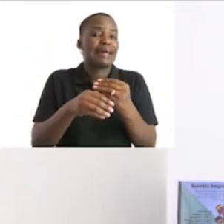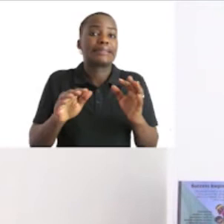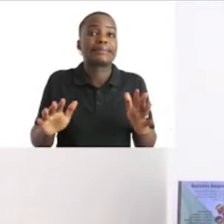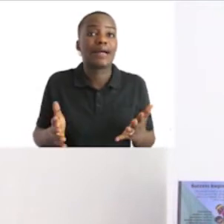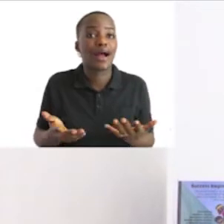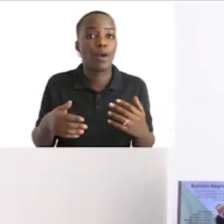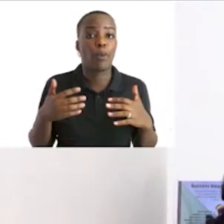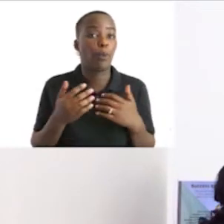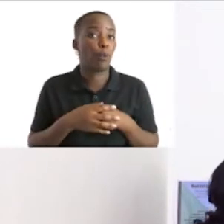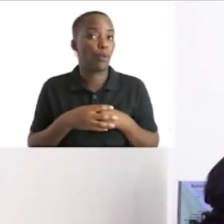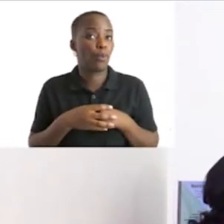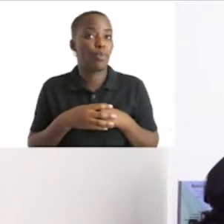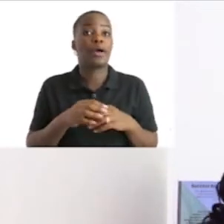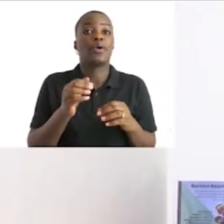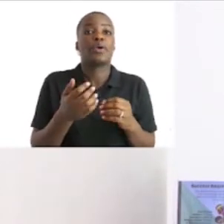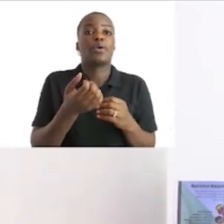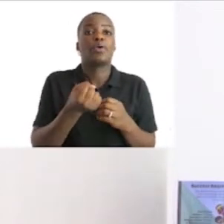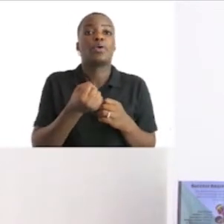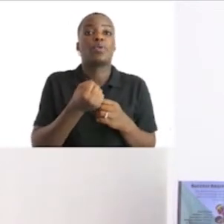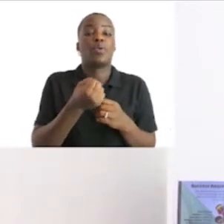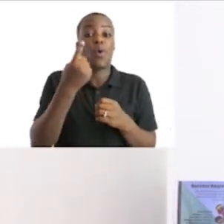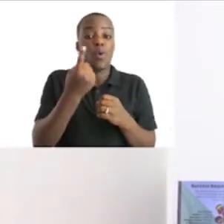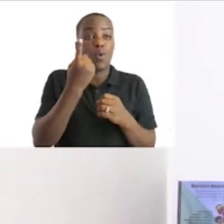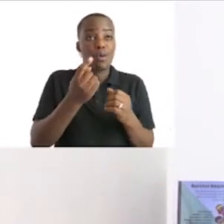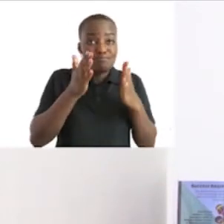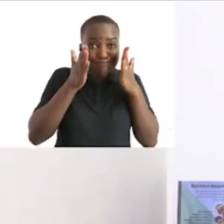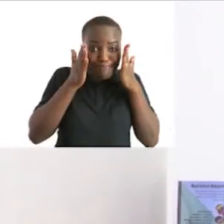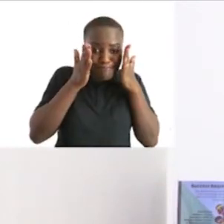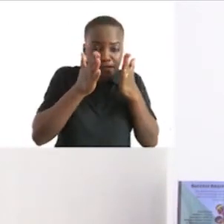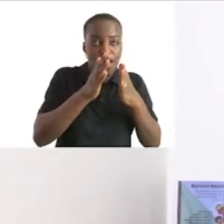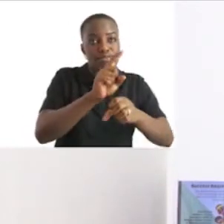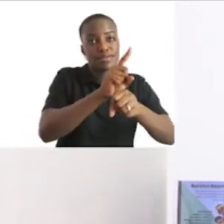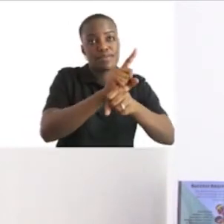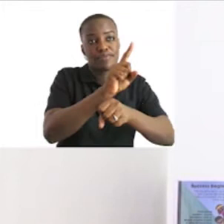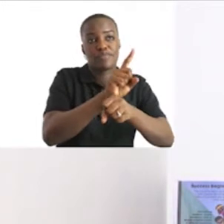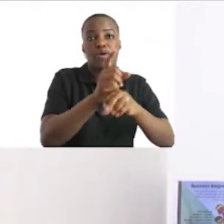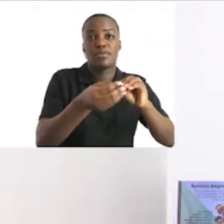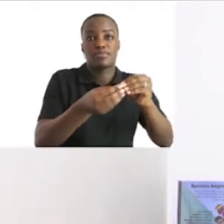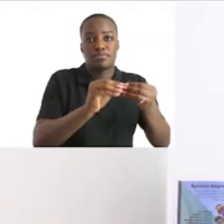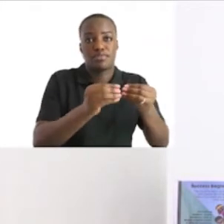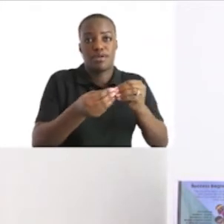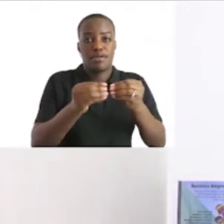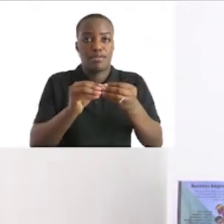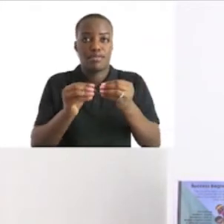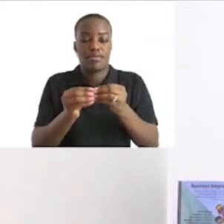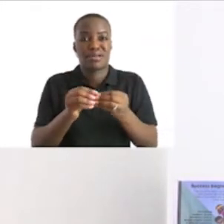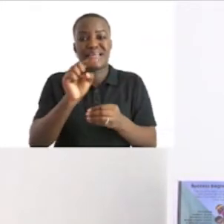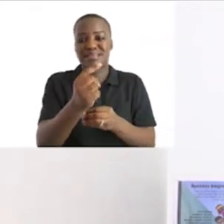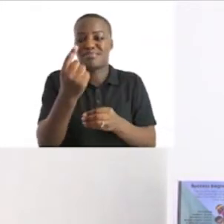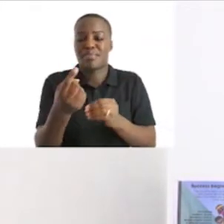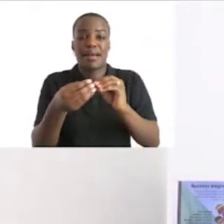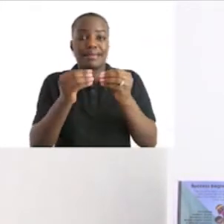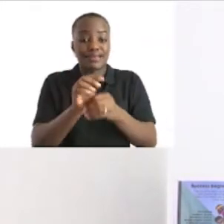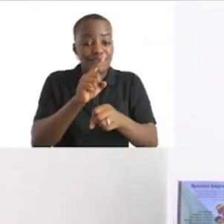numbers together, we are going to only focus on the first digit of every